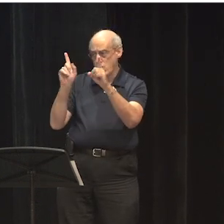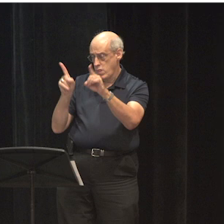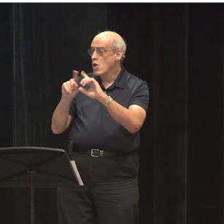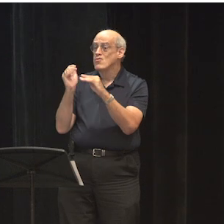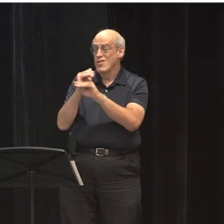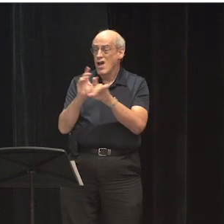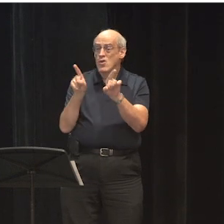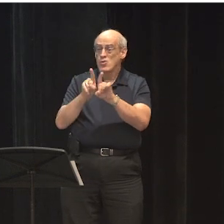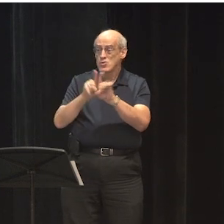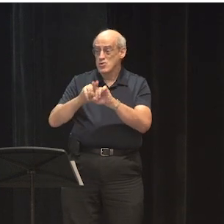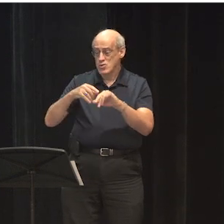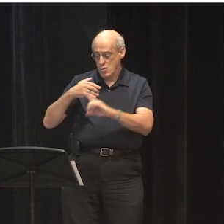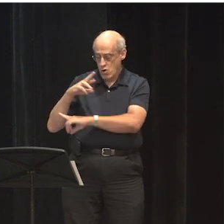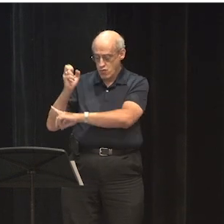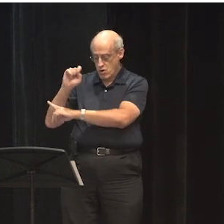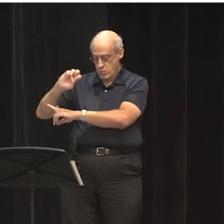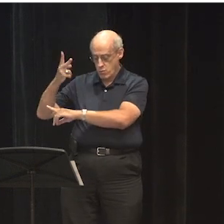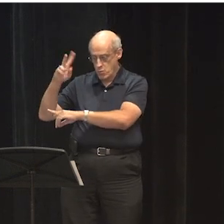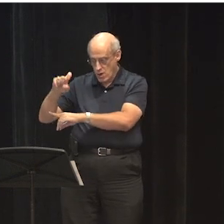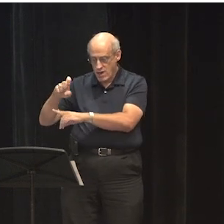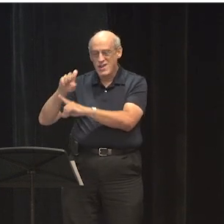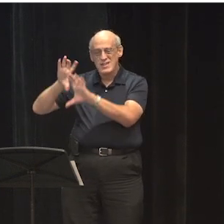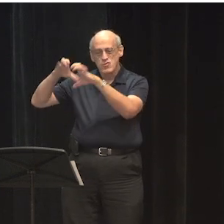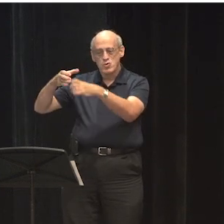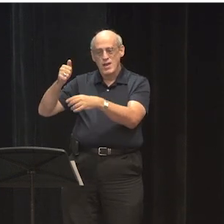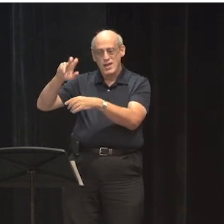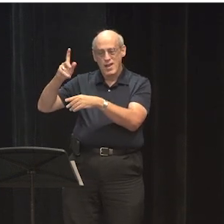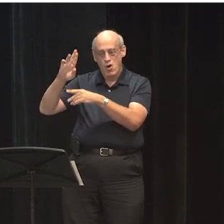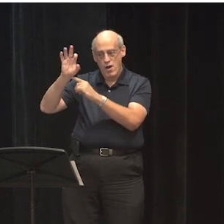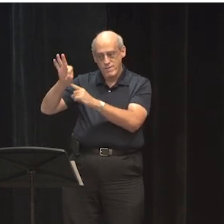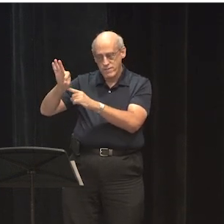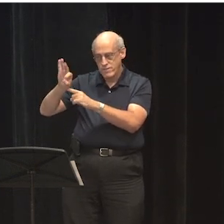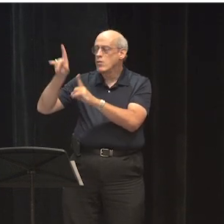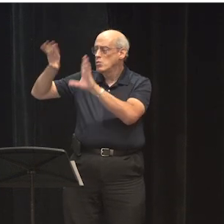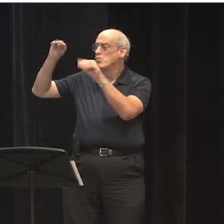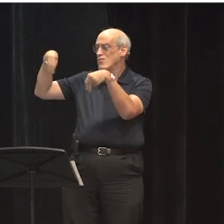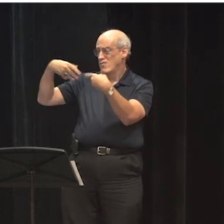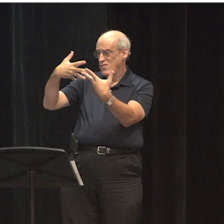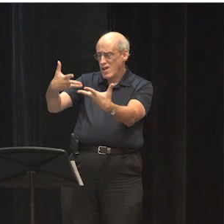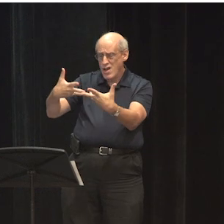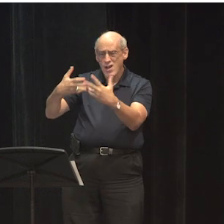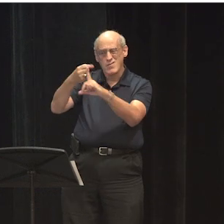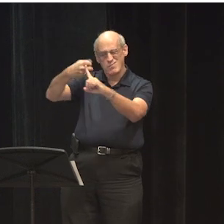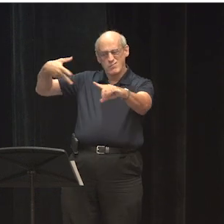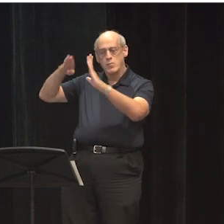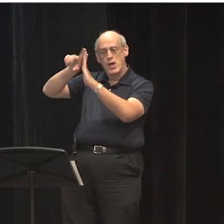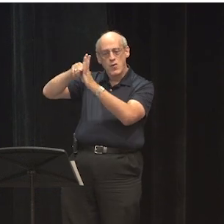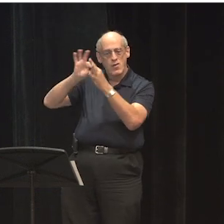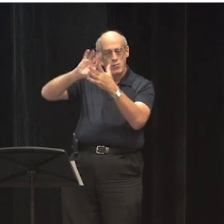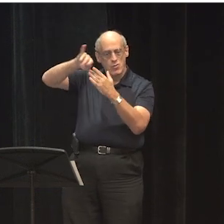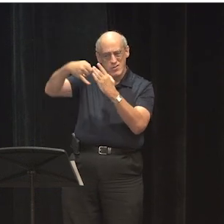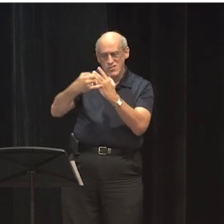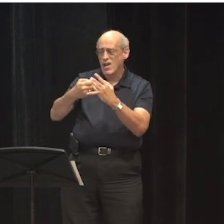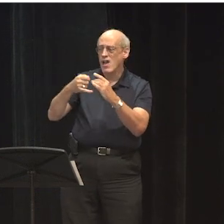Tonight, we're also joined by Robert White from the SEQR Act, who will be providing a background on the